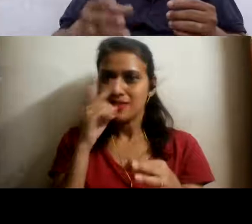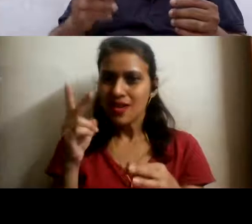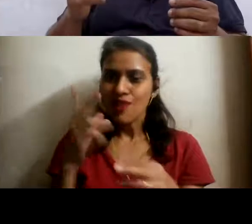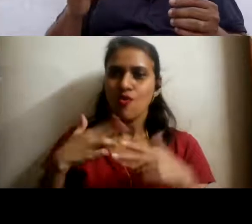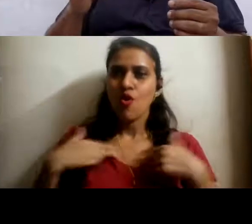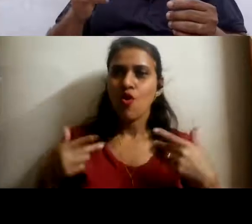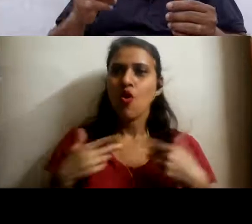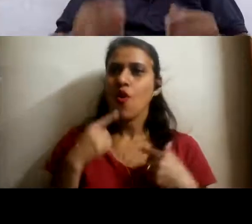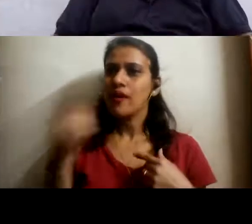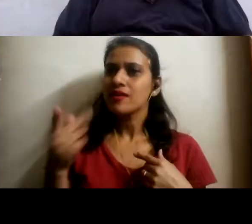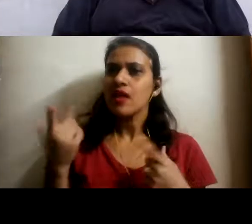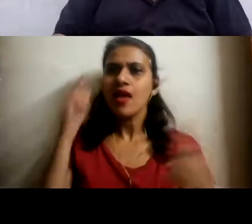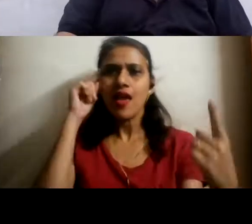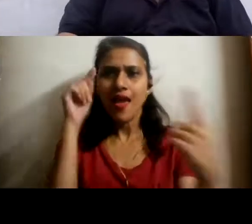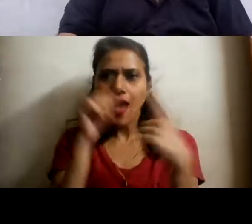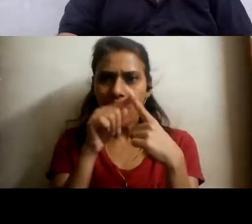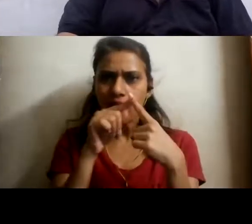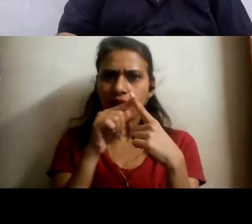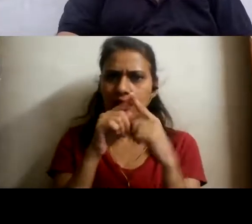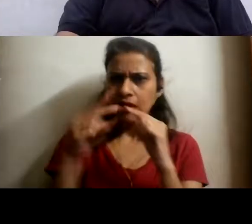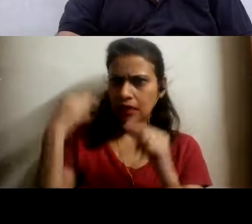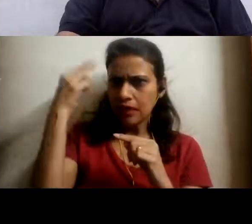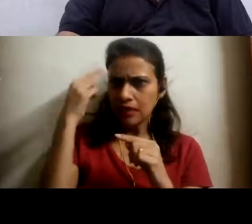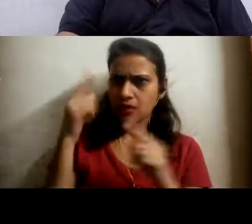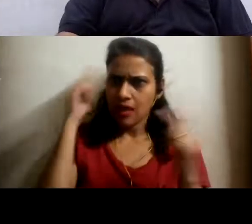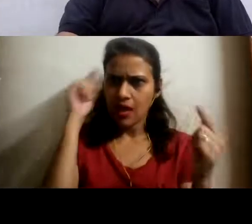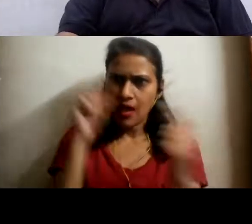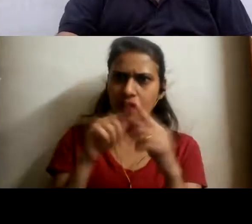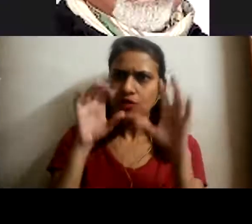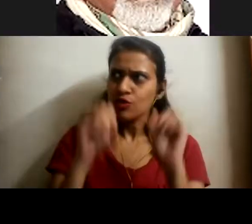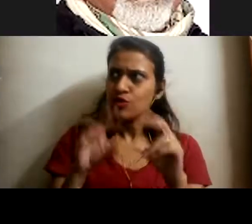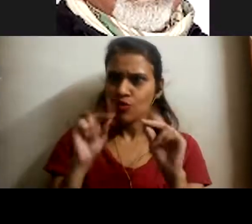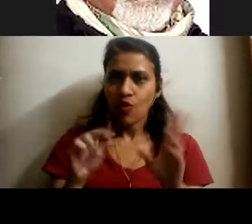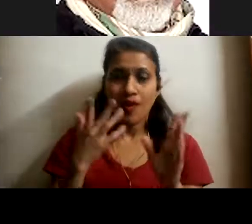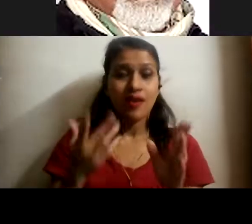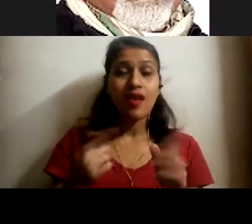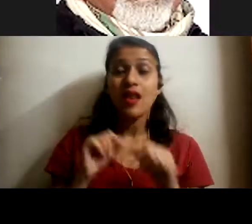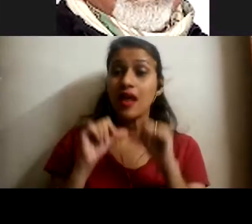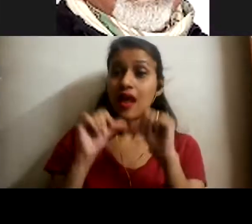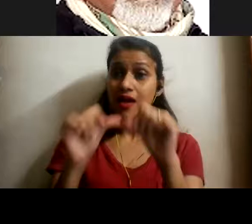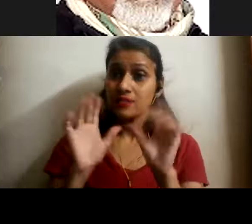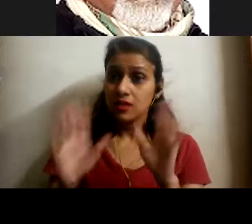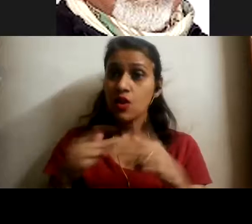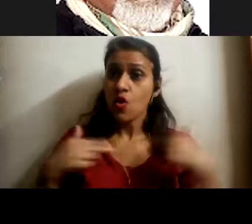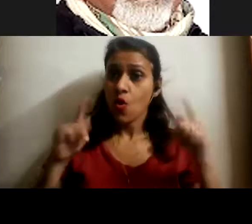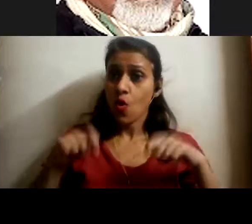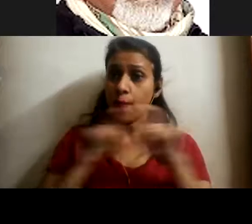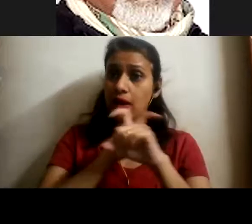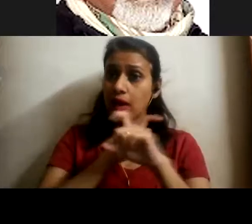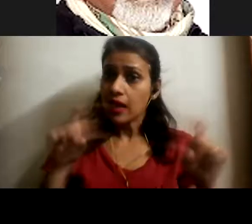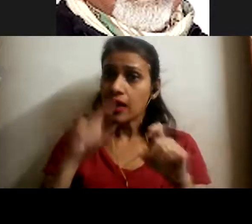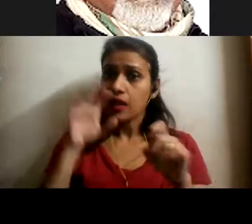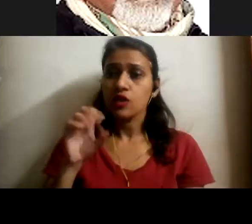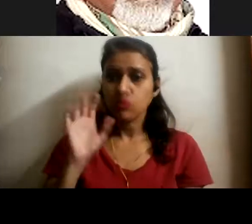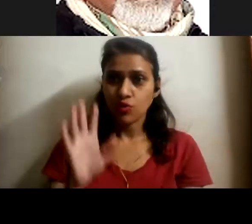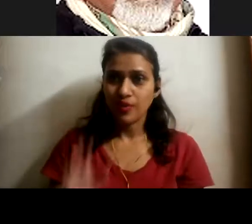do you agree with the reasoning or not? Is the interpretation of law done properly or not? So here for the interpretation of